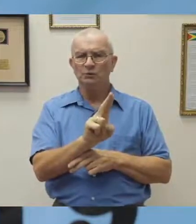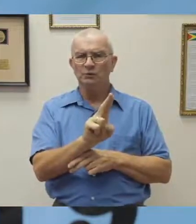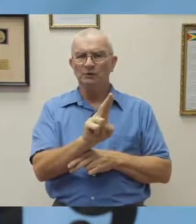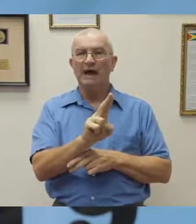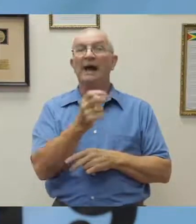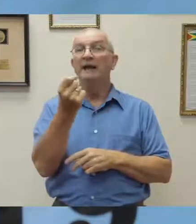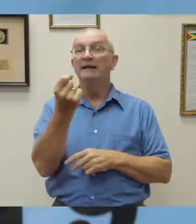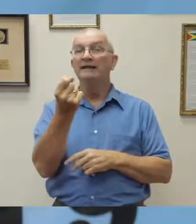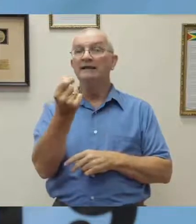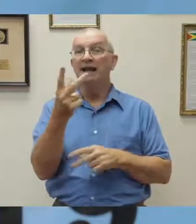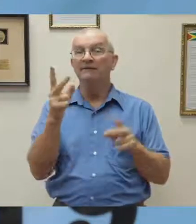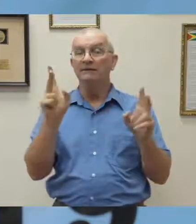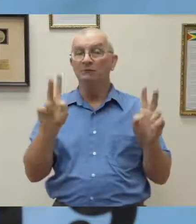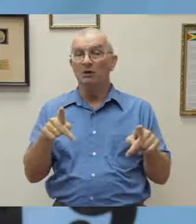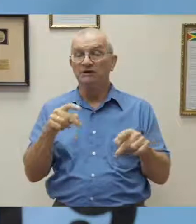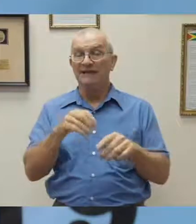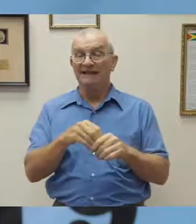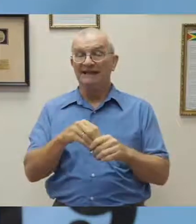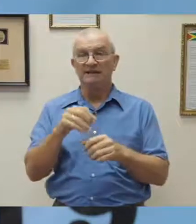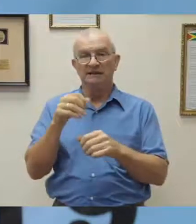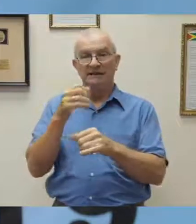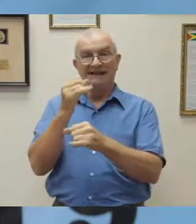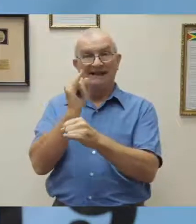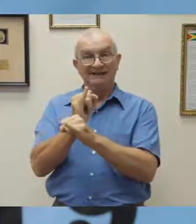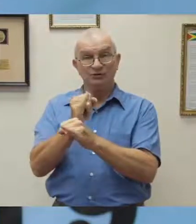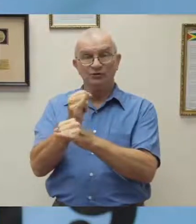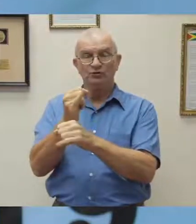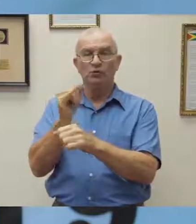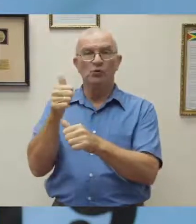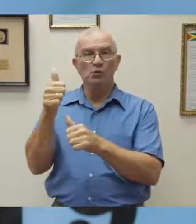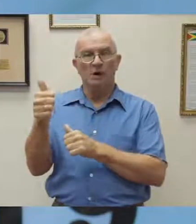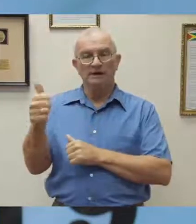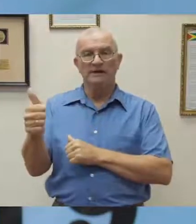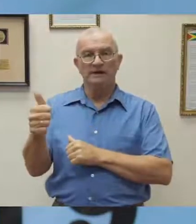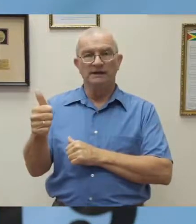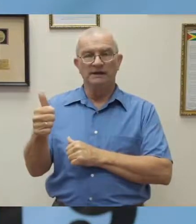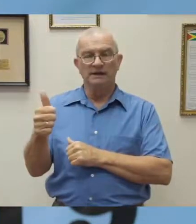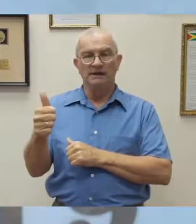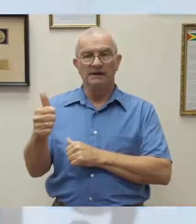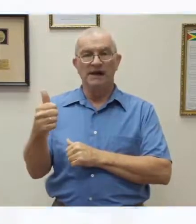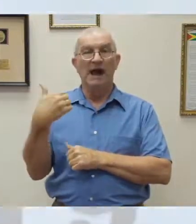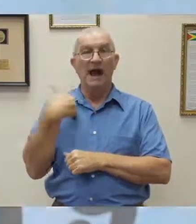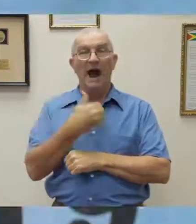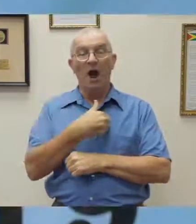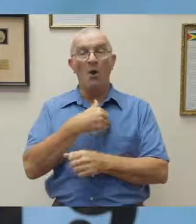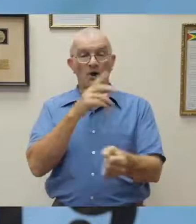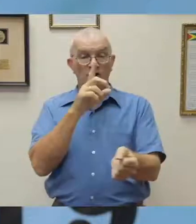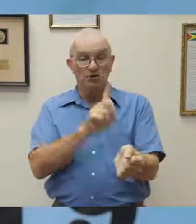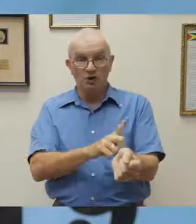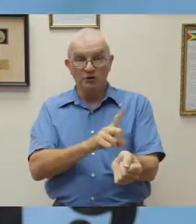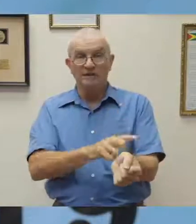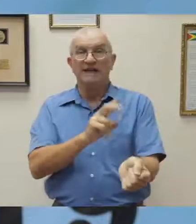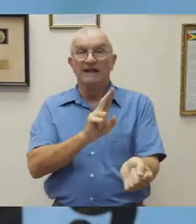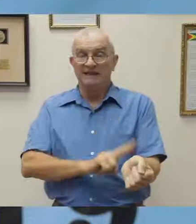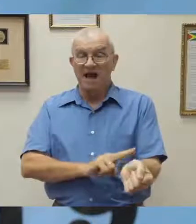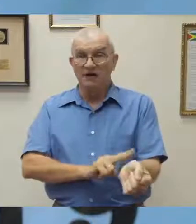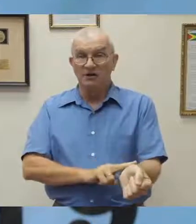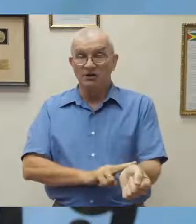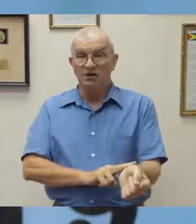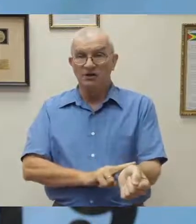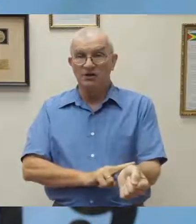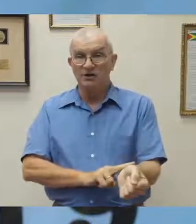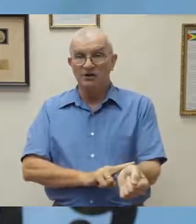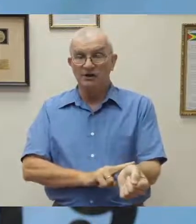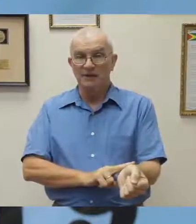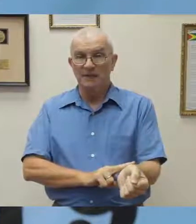persons in institutional quarantine. As you know, our frontline workers have been working beyond the call